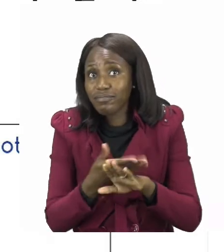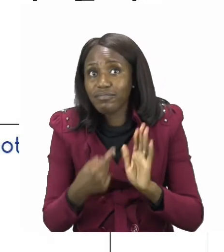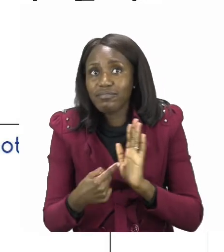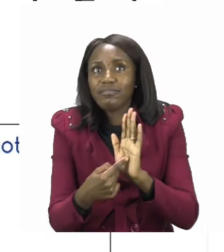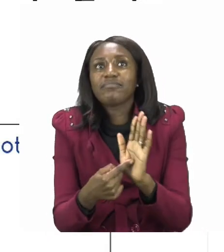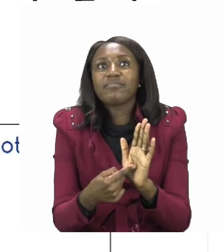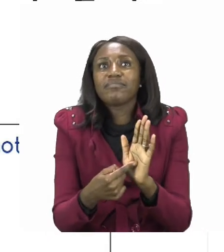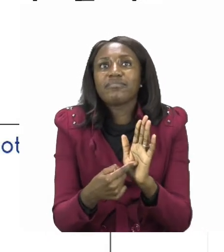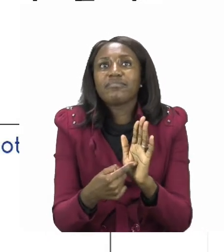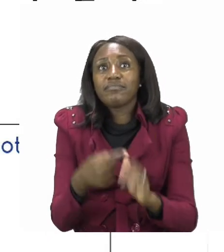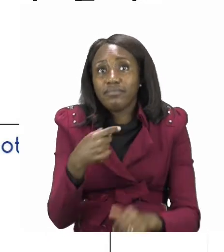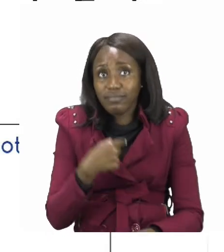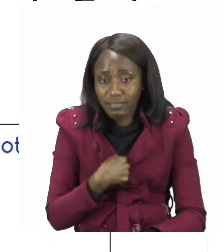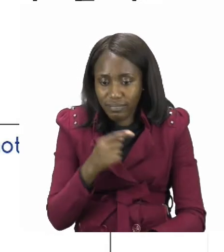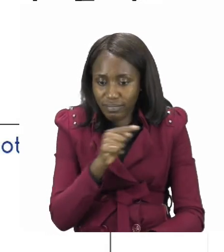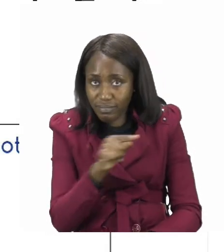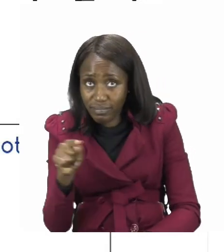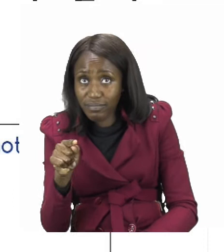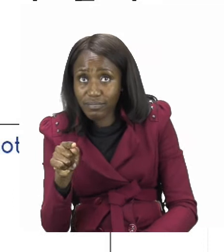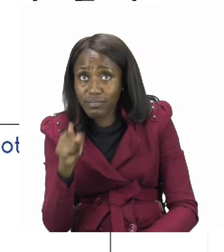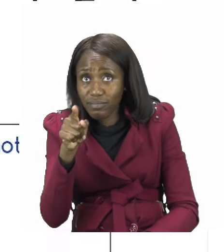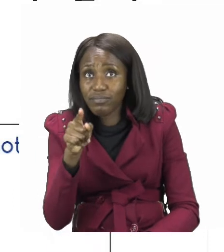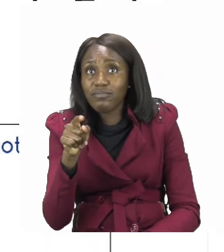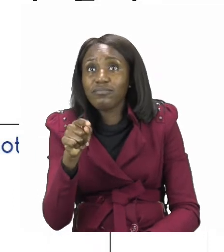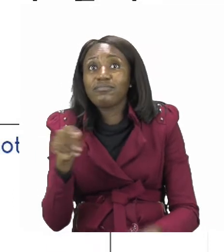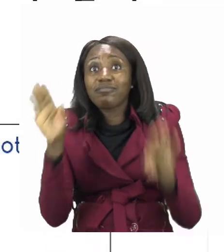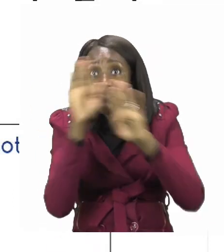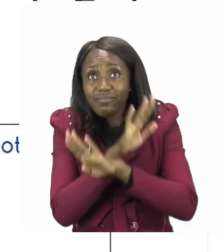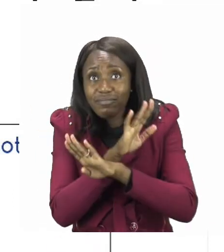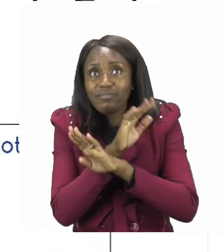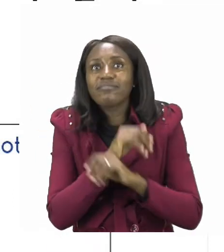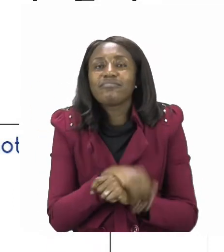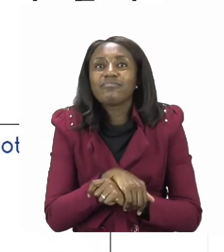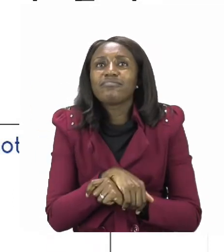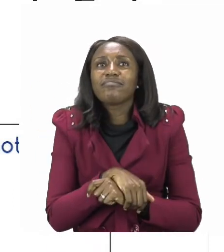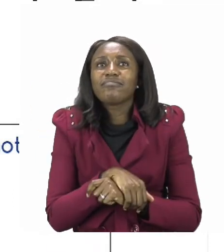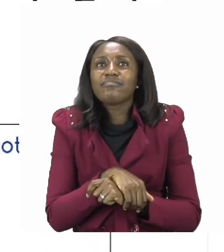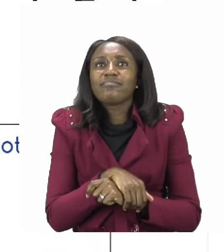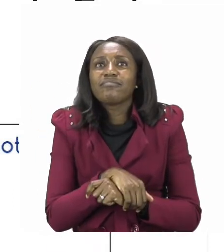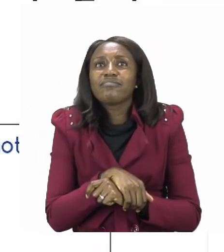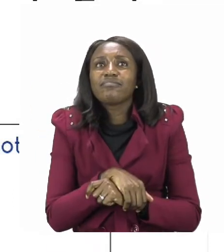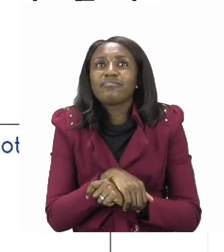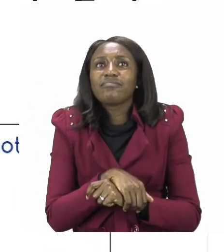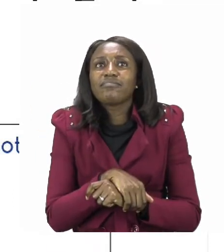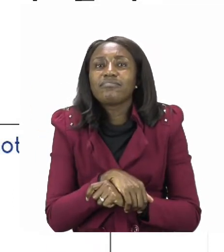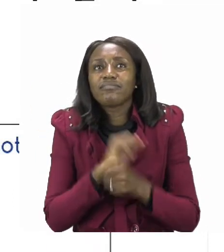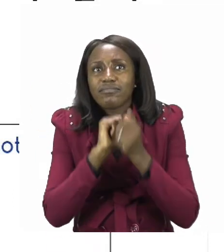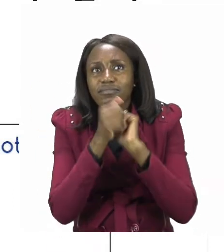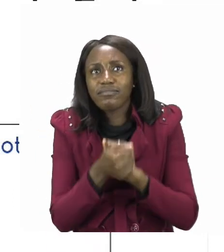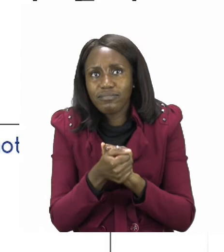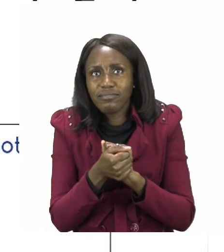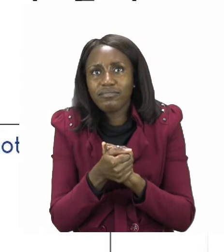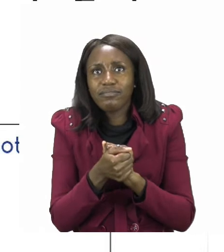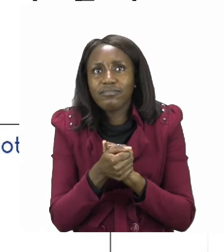is, I dash you tonight. In order to change that statement, we're going to